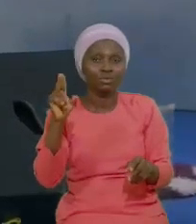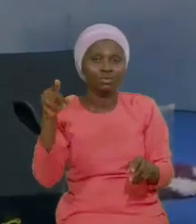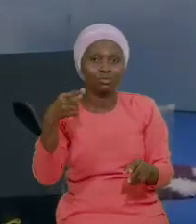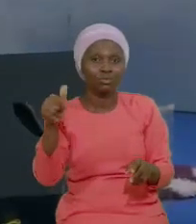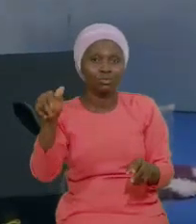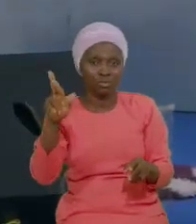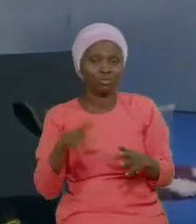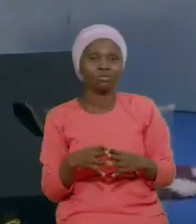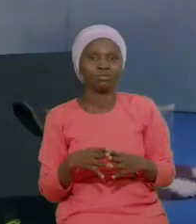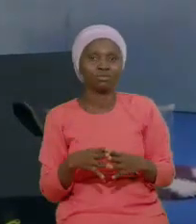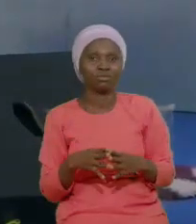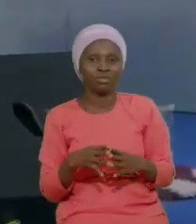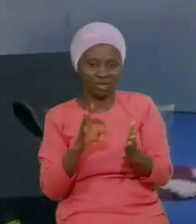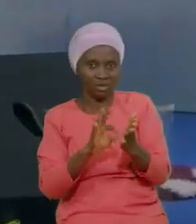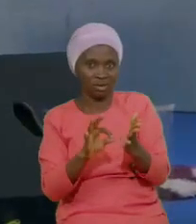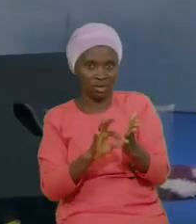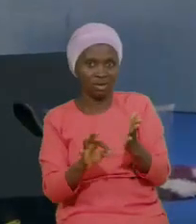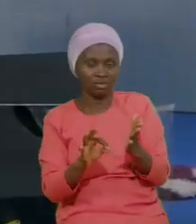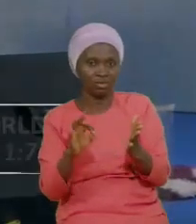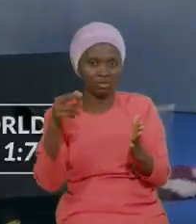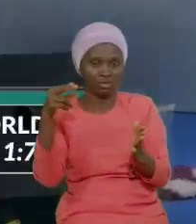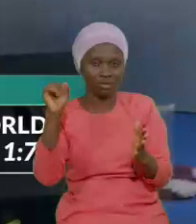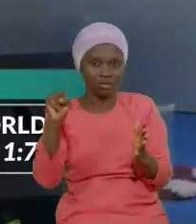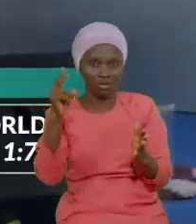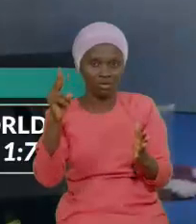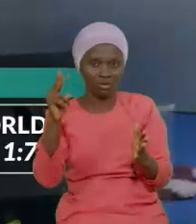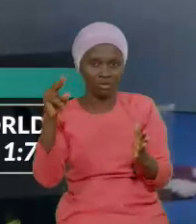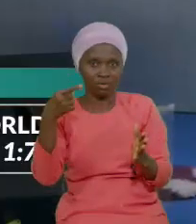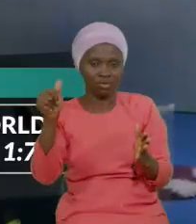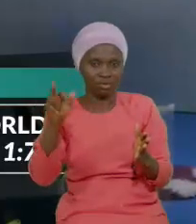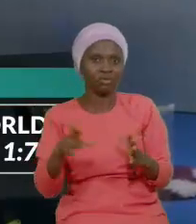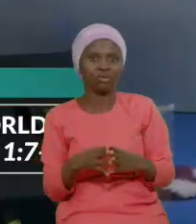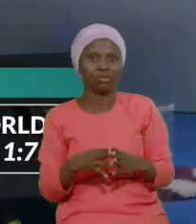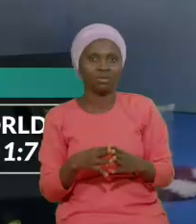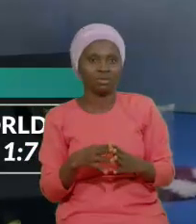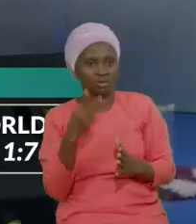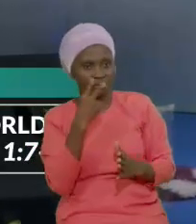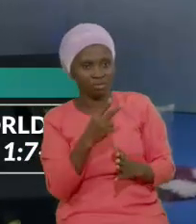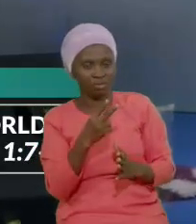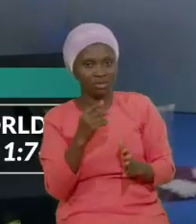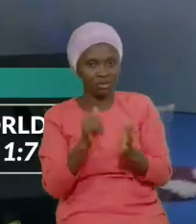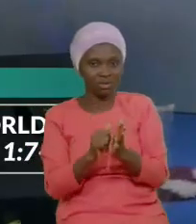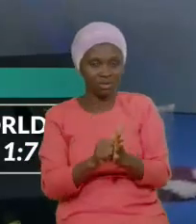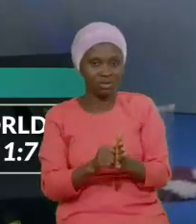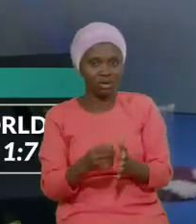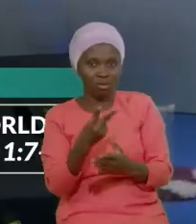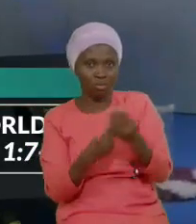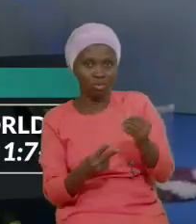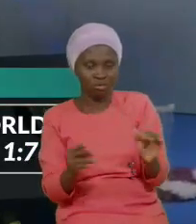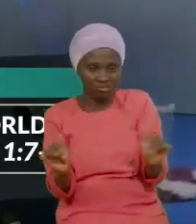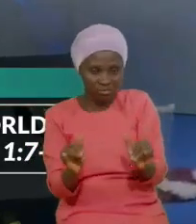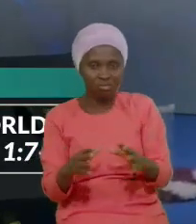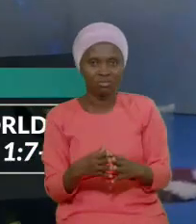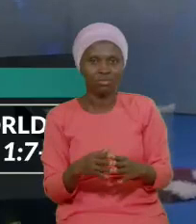Ground sugar. And then the salt. They look alike. But they have